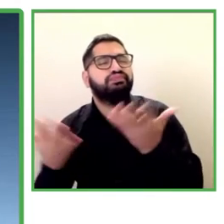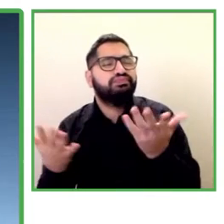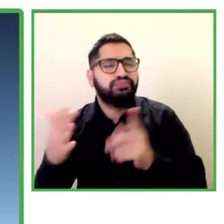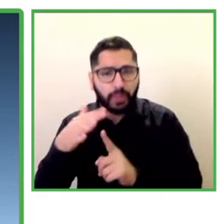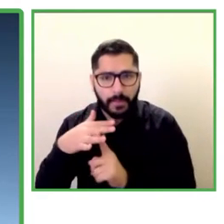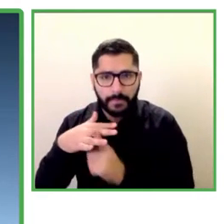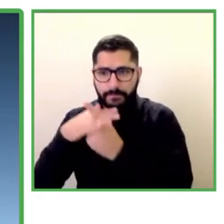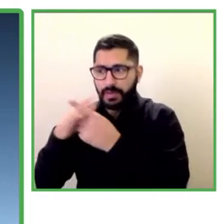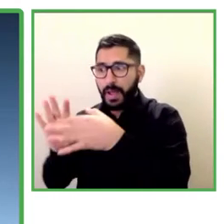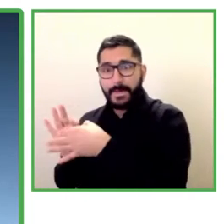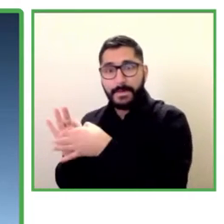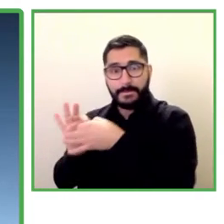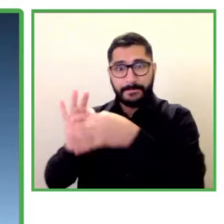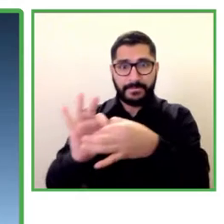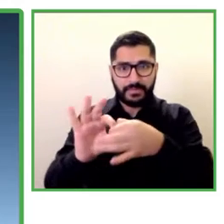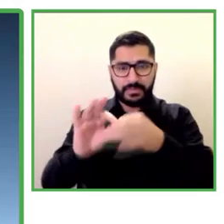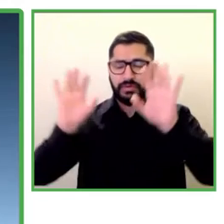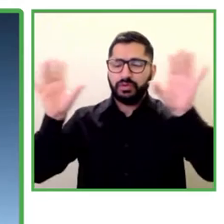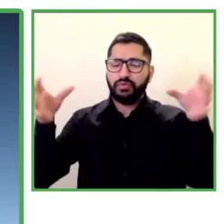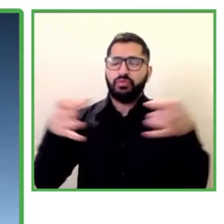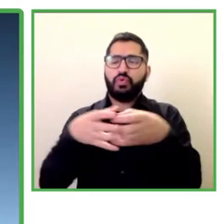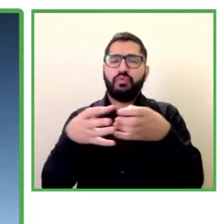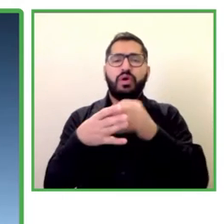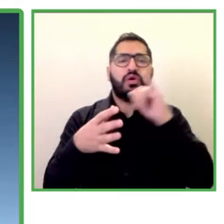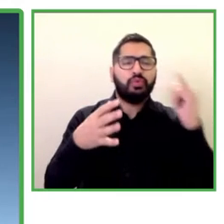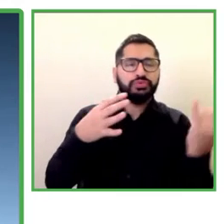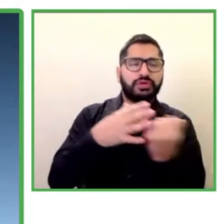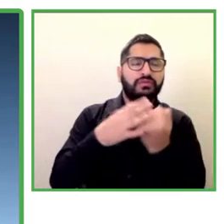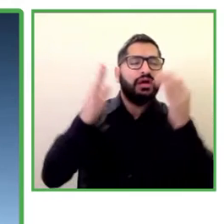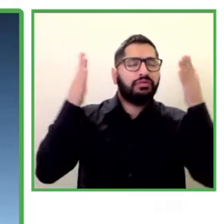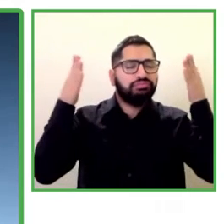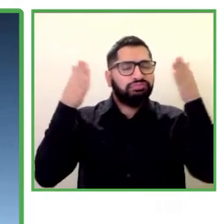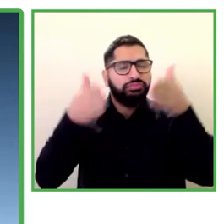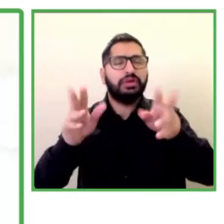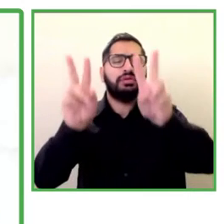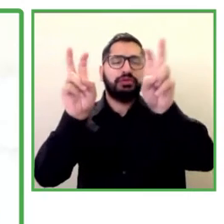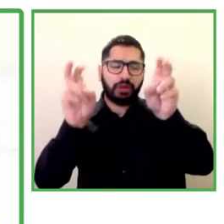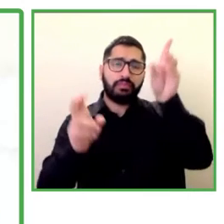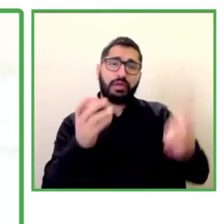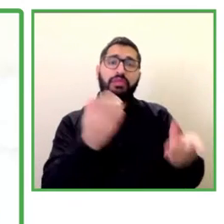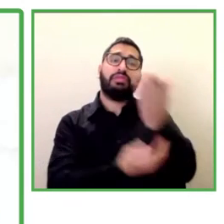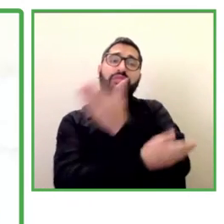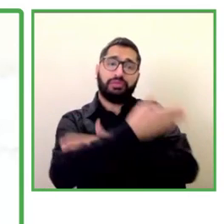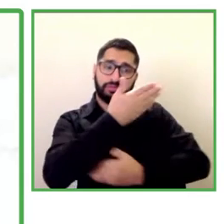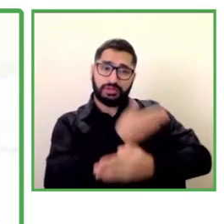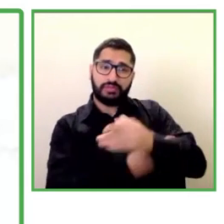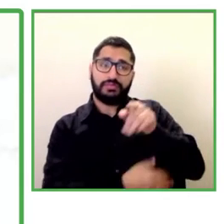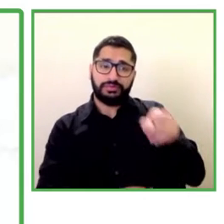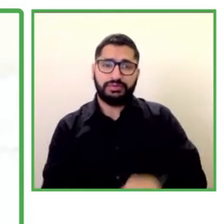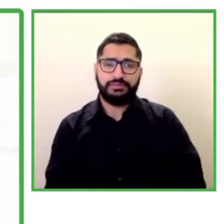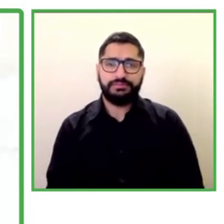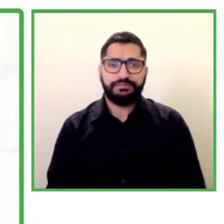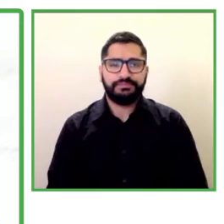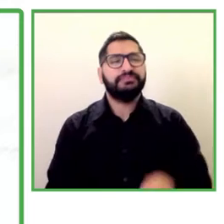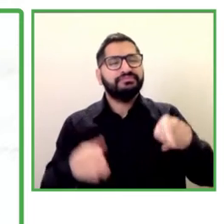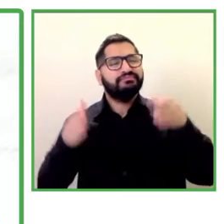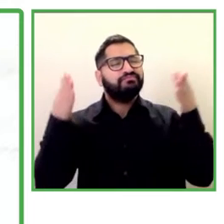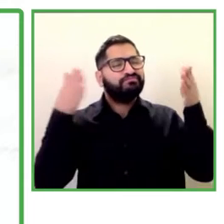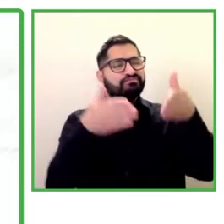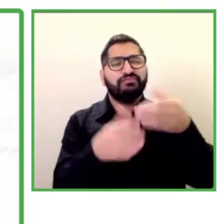and institutions and others in the inclusion of people with disabilities in